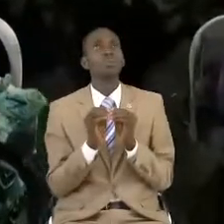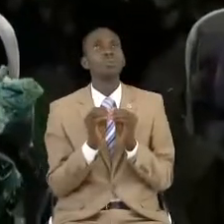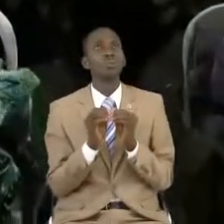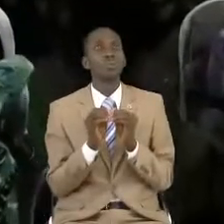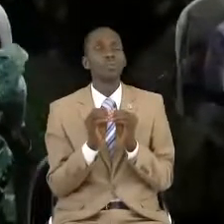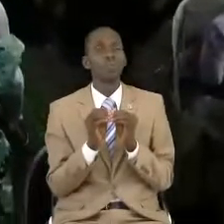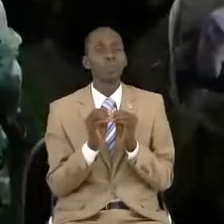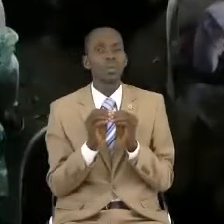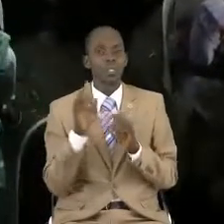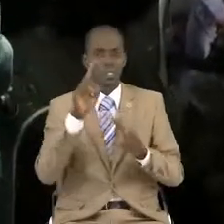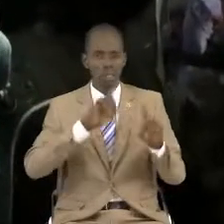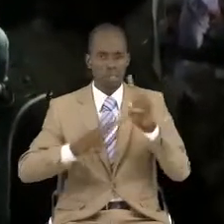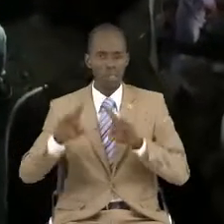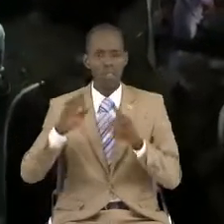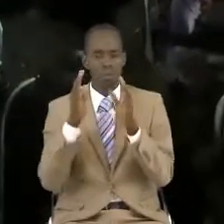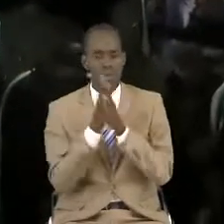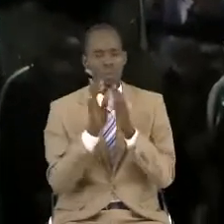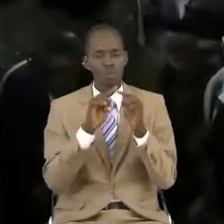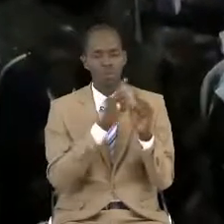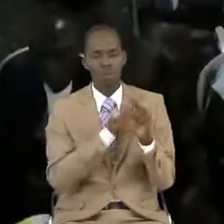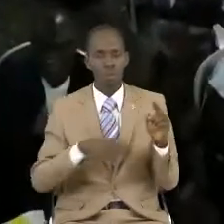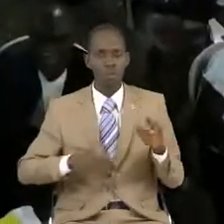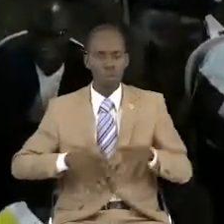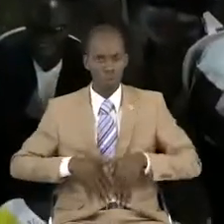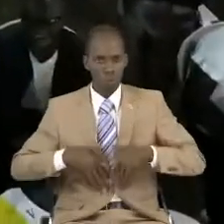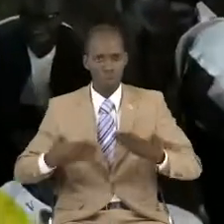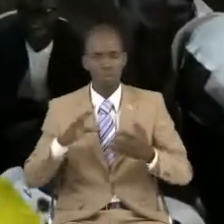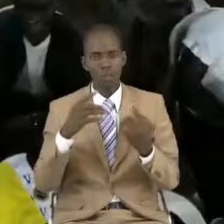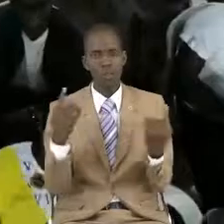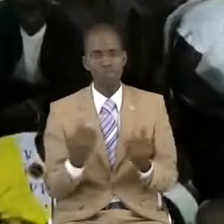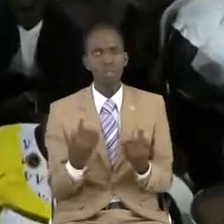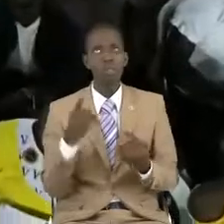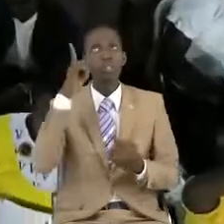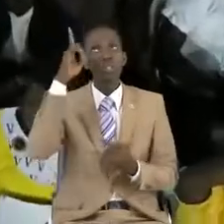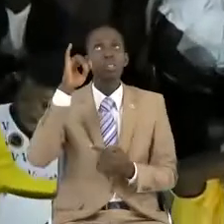tell the lord how the lord is hearing your prayer